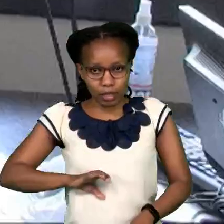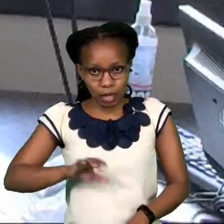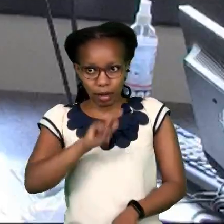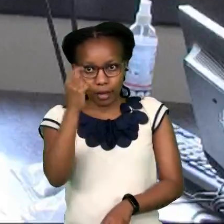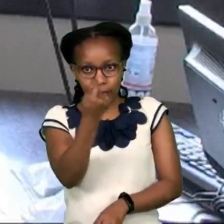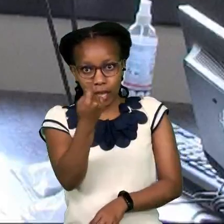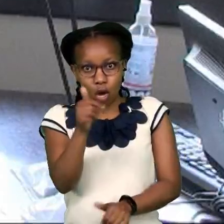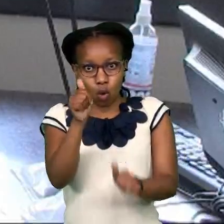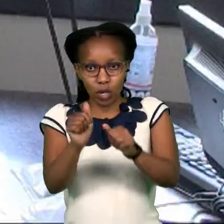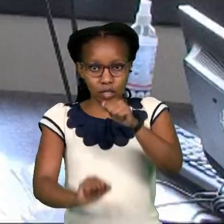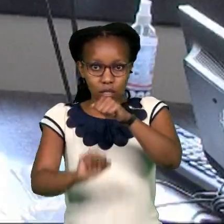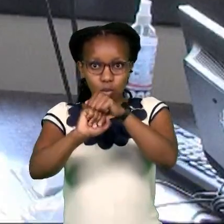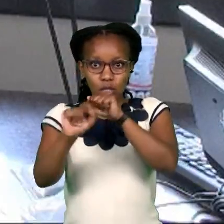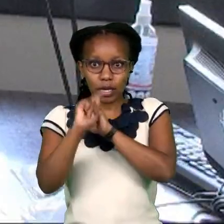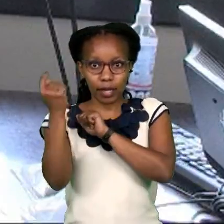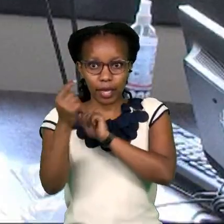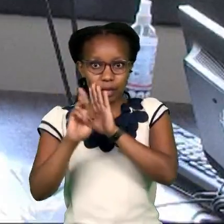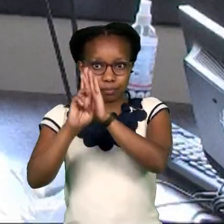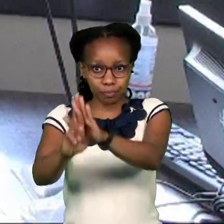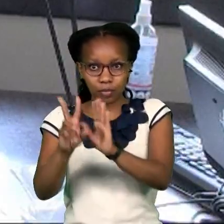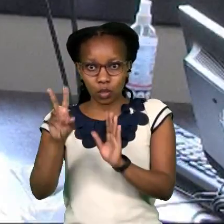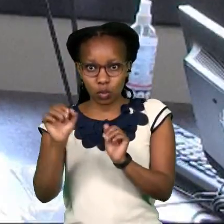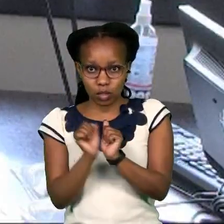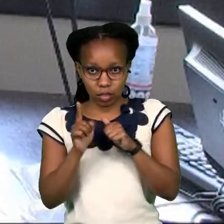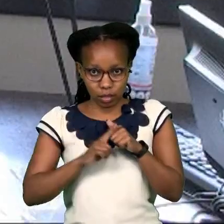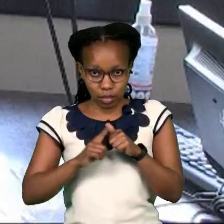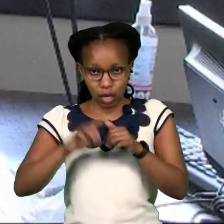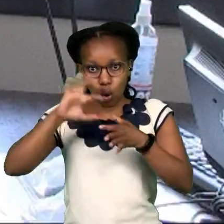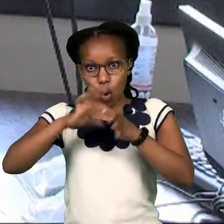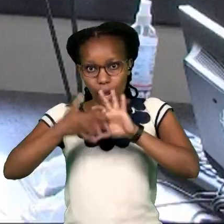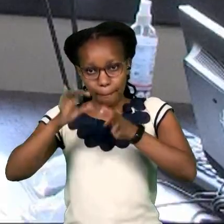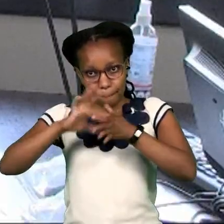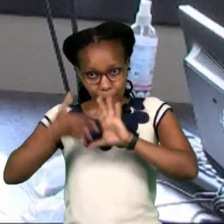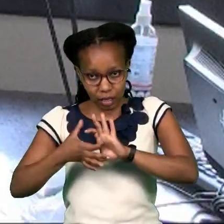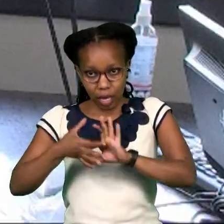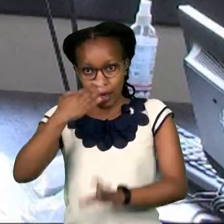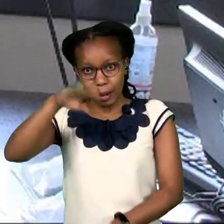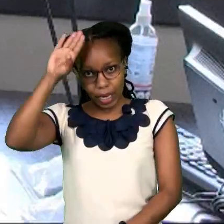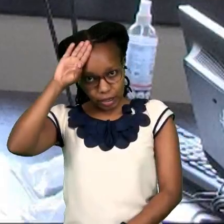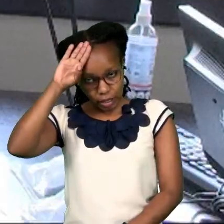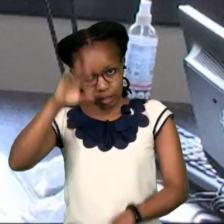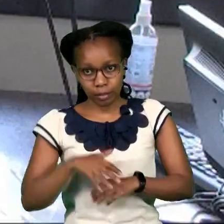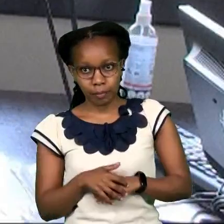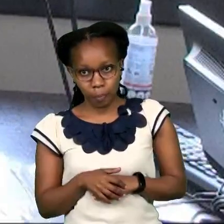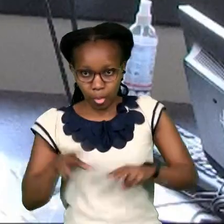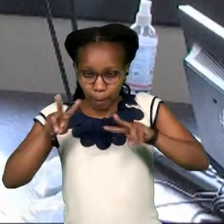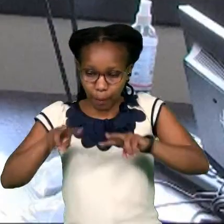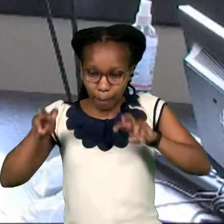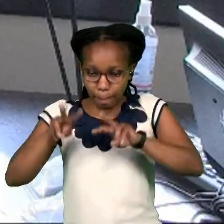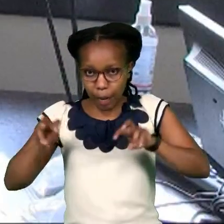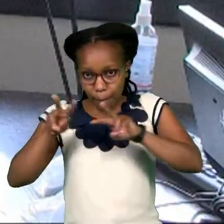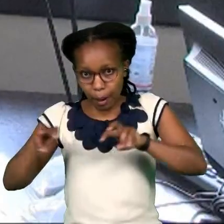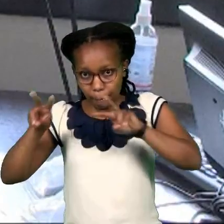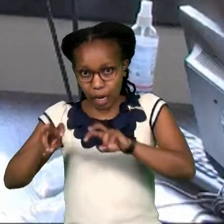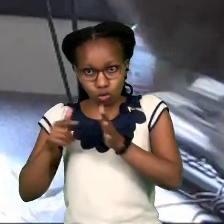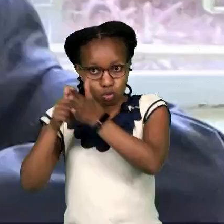oversee the welfare of Kenya representatives to the 2016 Olympic Games in Rio, Brazil. An investigation